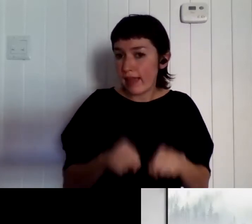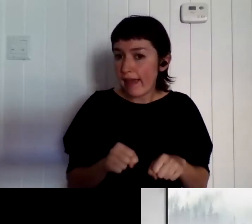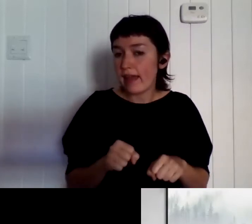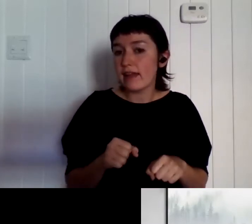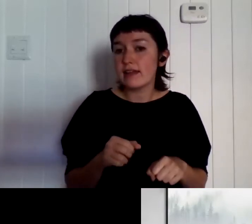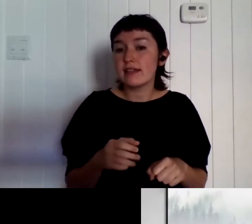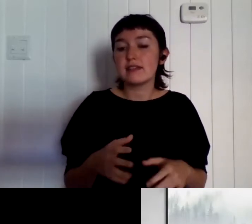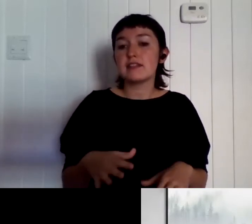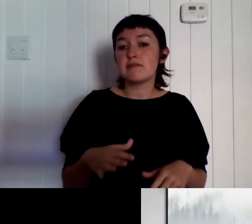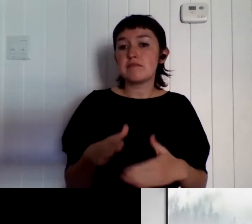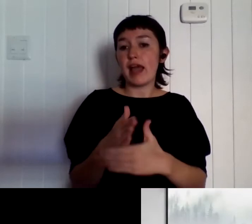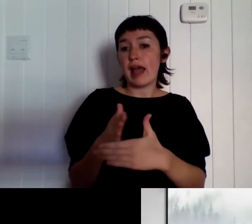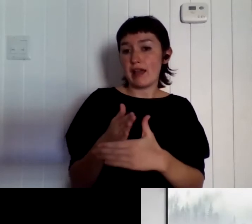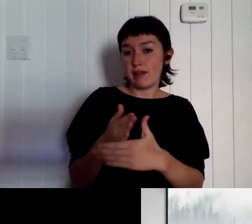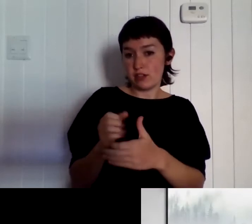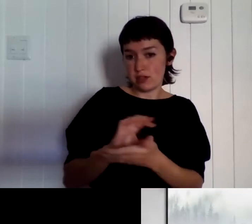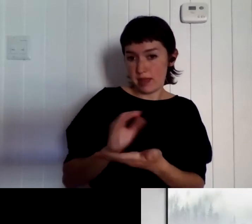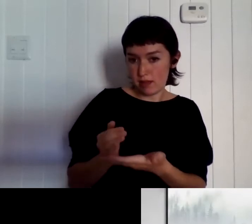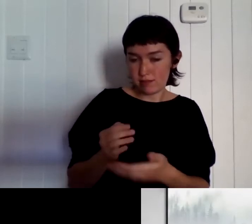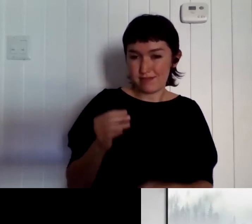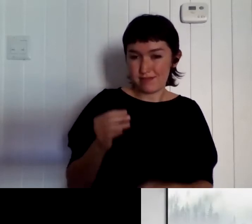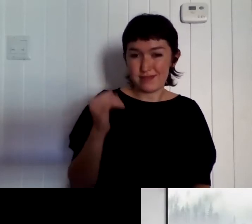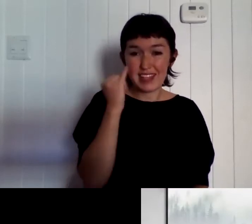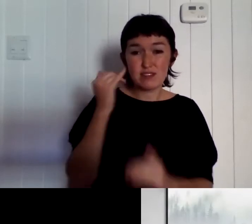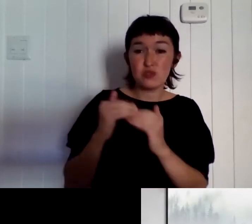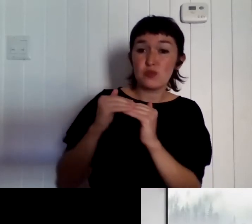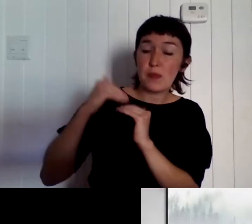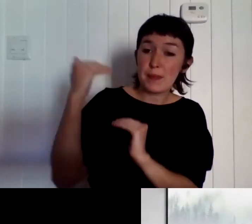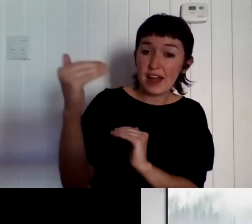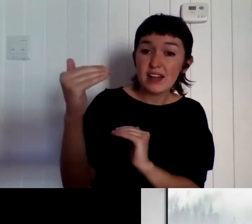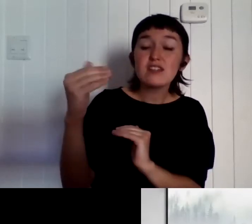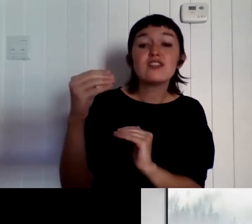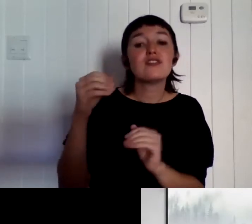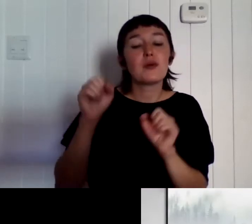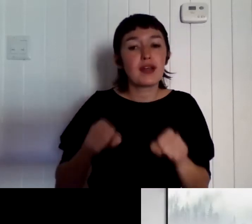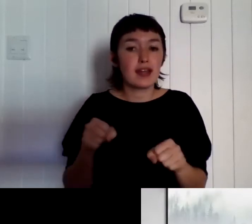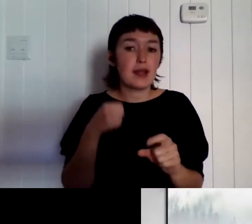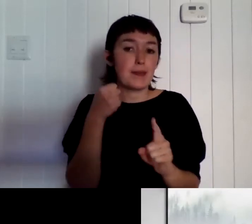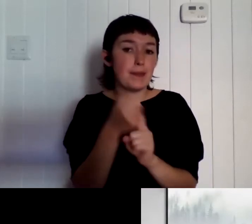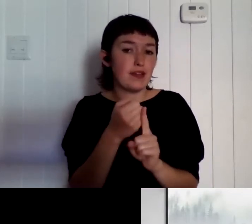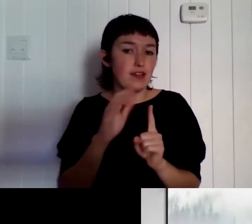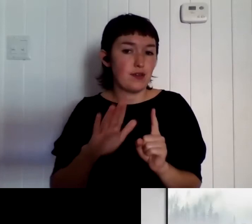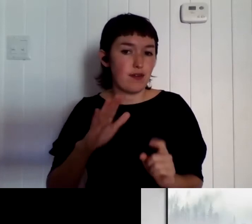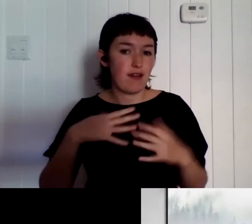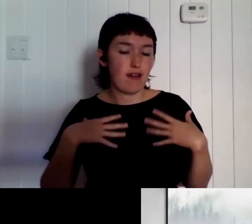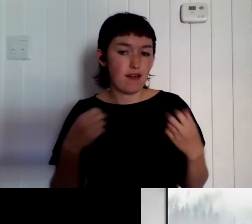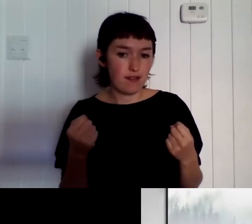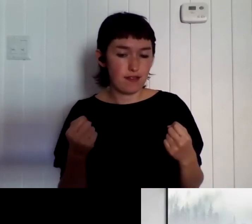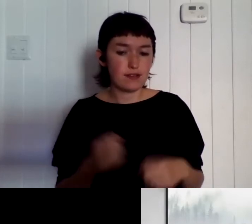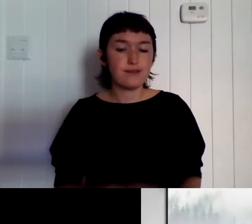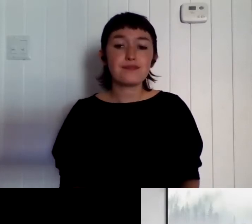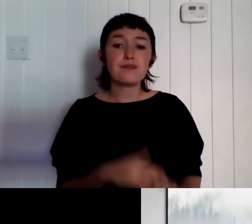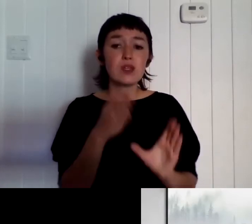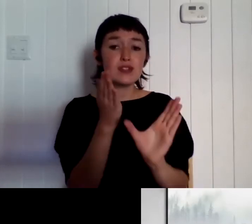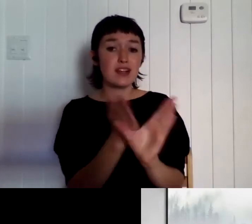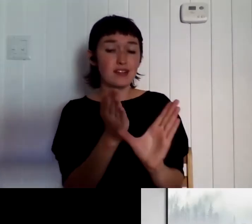amount. Whenever you take that to an extreme, it has an impact on your health. So again, speaking more from the psychological